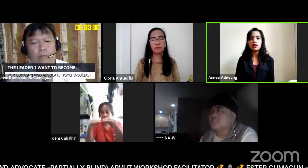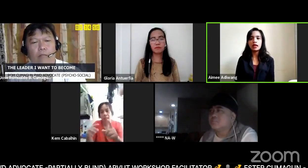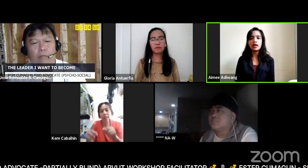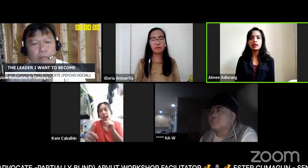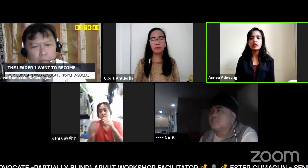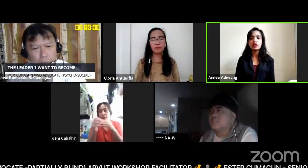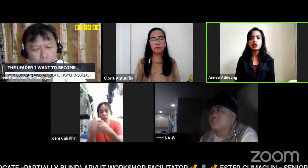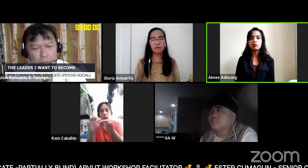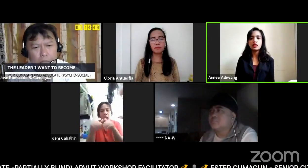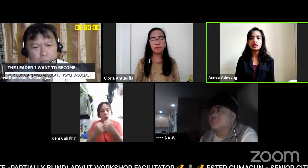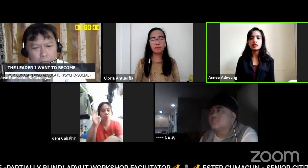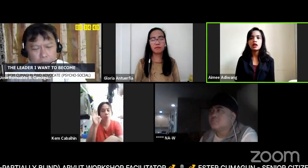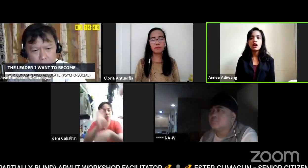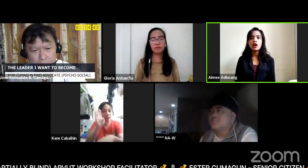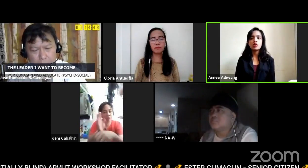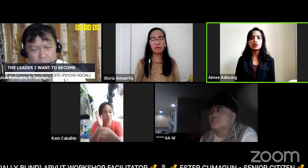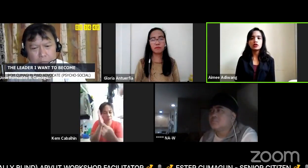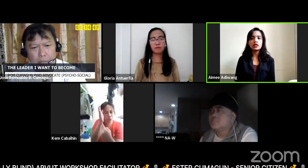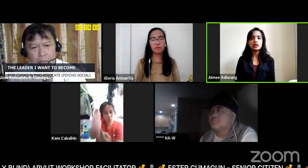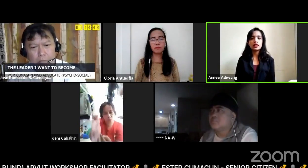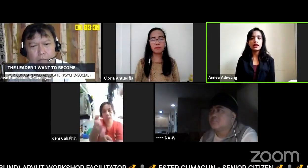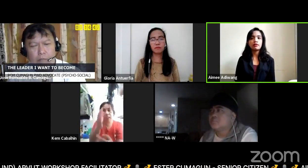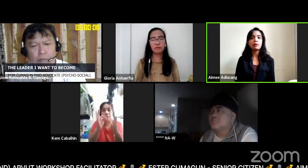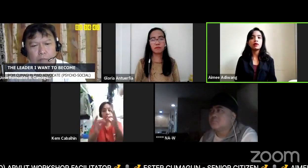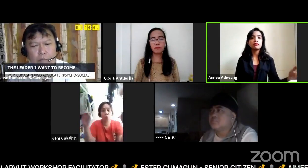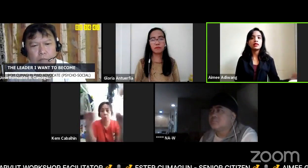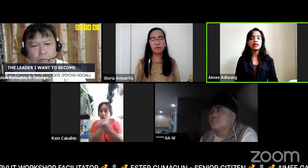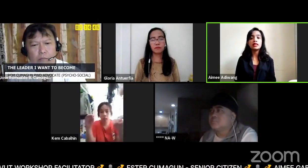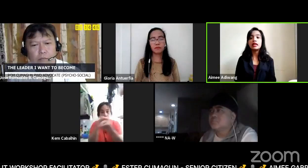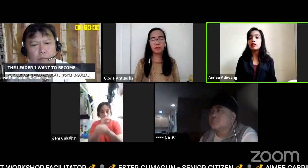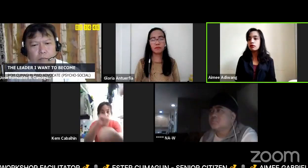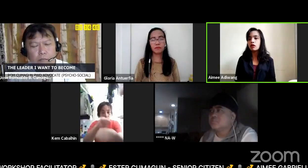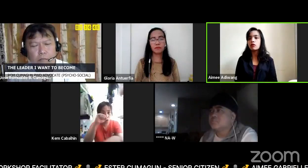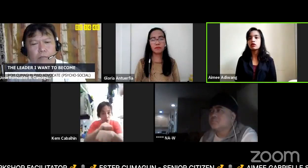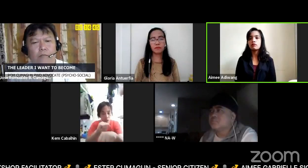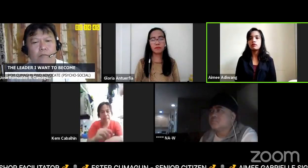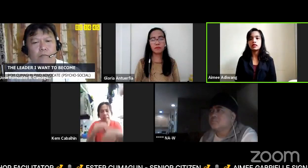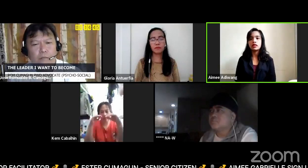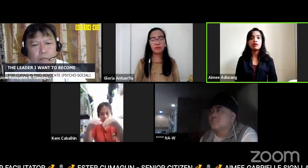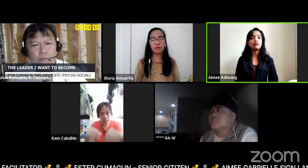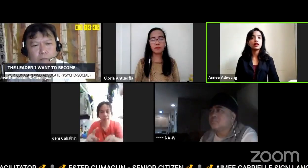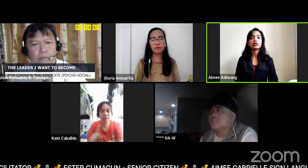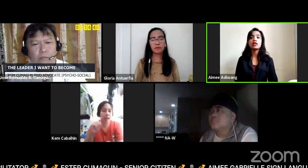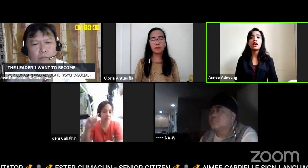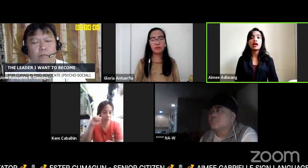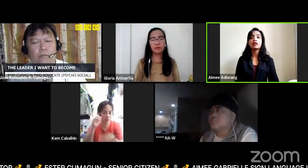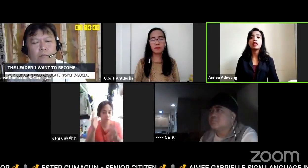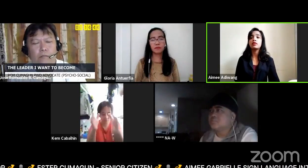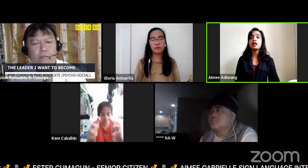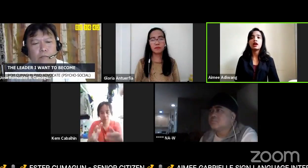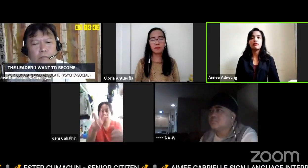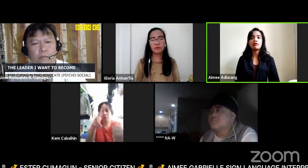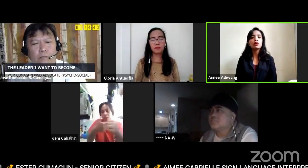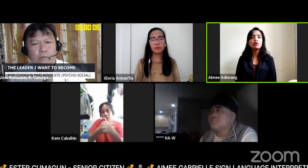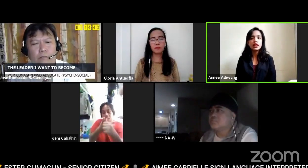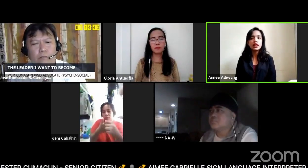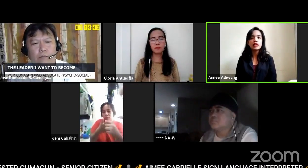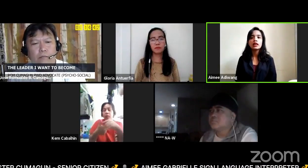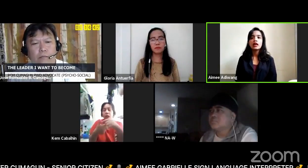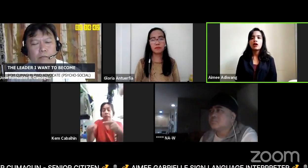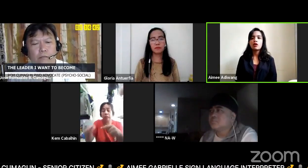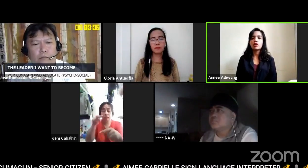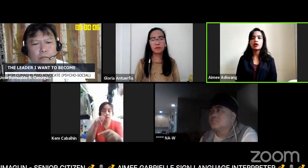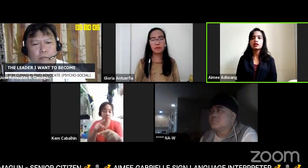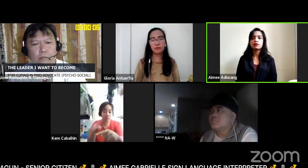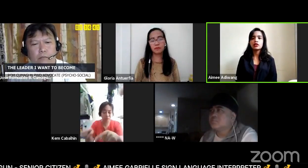how we communicate. And the third one is also teaching the deaf about business if they want to have business. If they have no